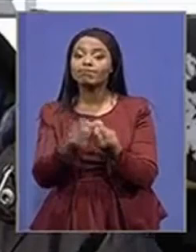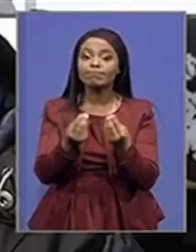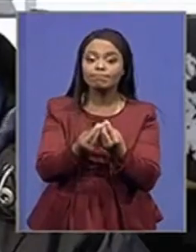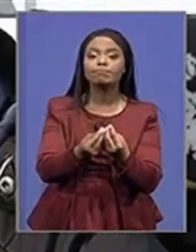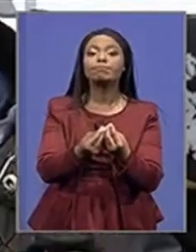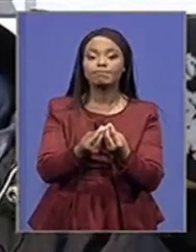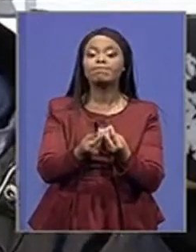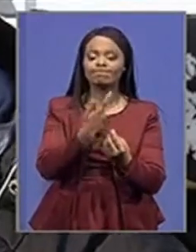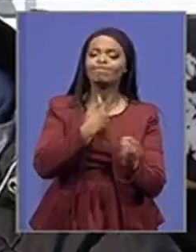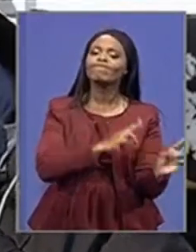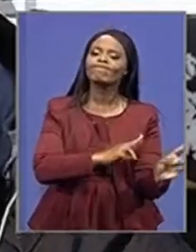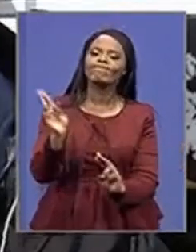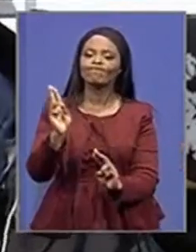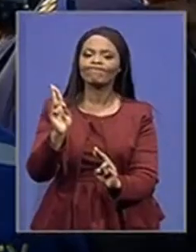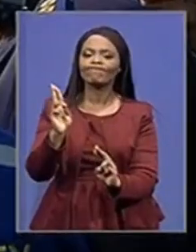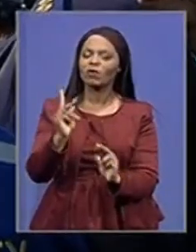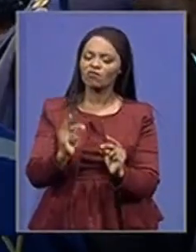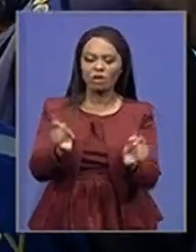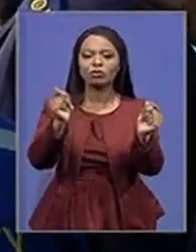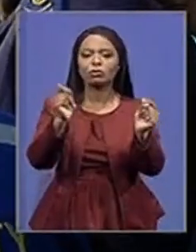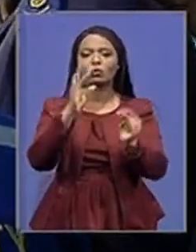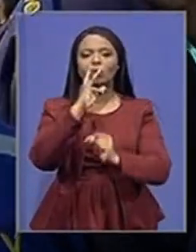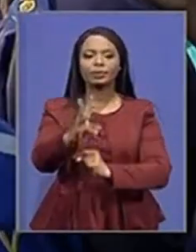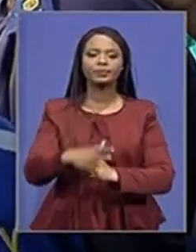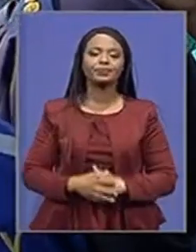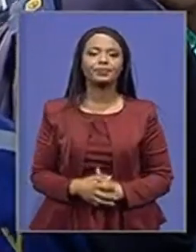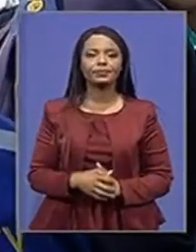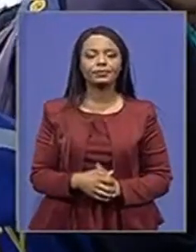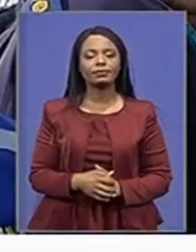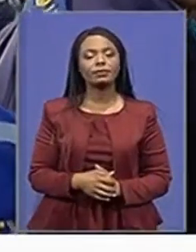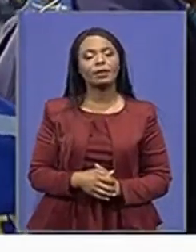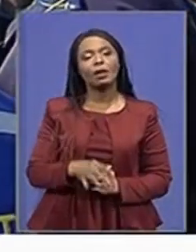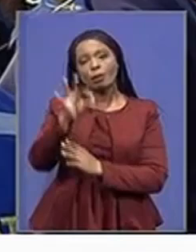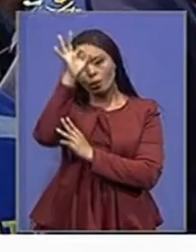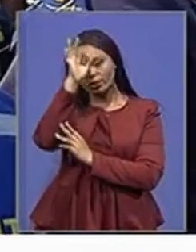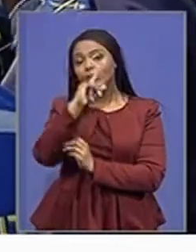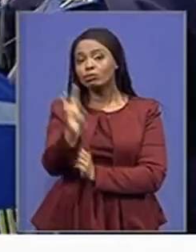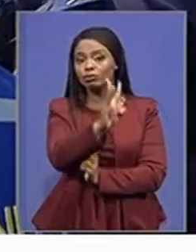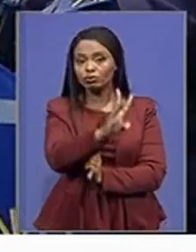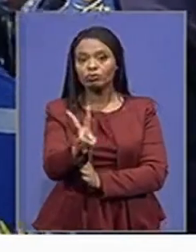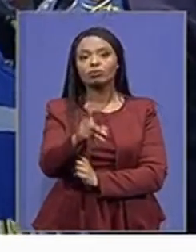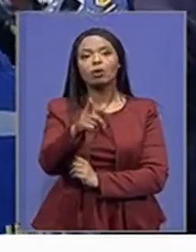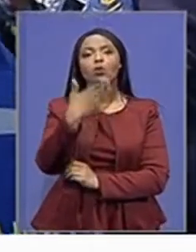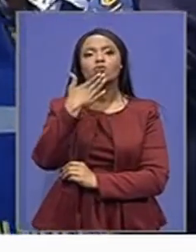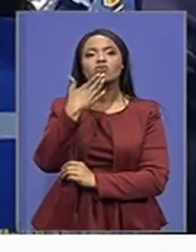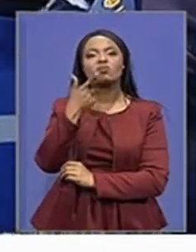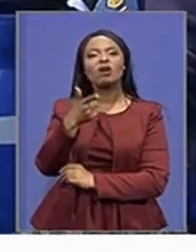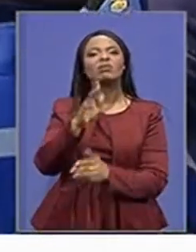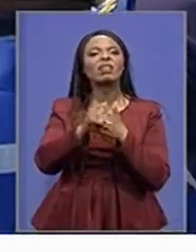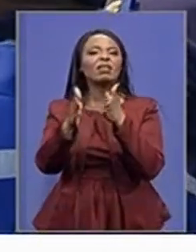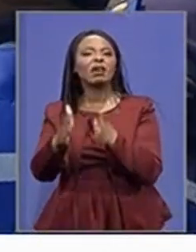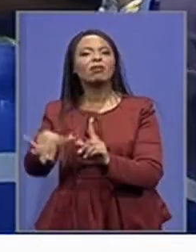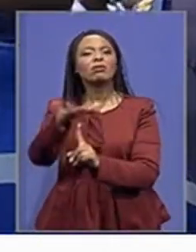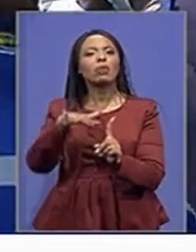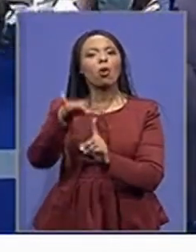your action, they are able to act very quickly. Mapodisi jaanong a laleditse le baeteledipele ba dihostele go netefatsa